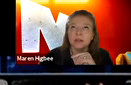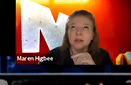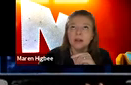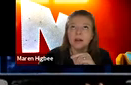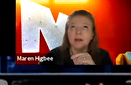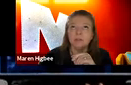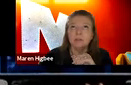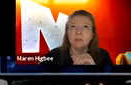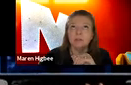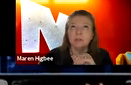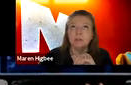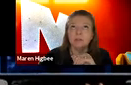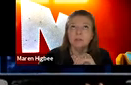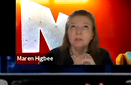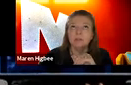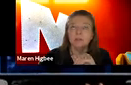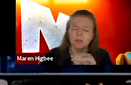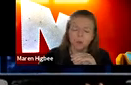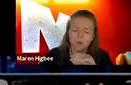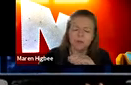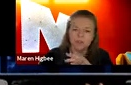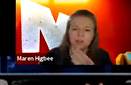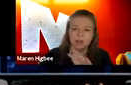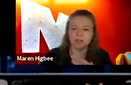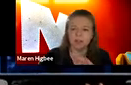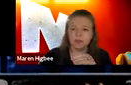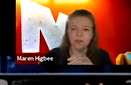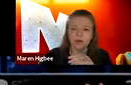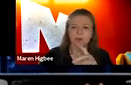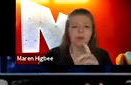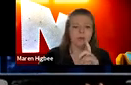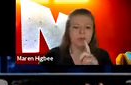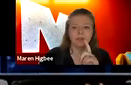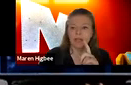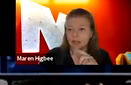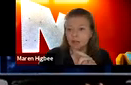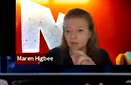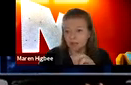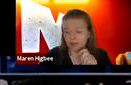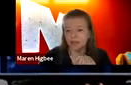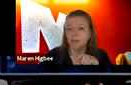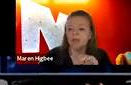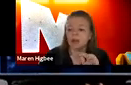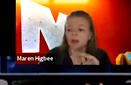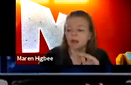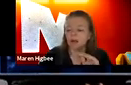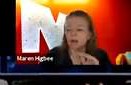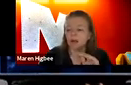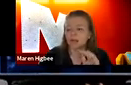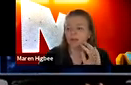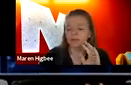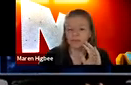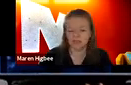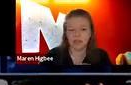uh, very poorly machine translated. We were not working with translated at the time, uh,